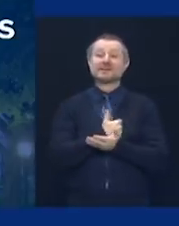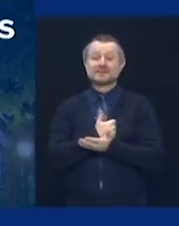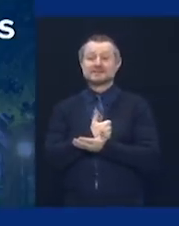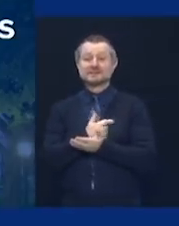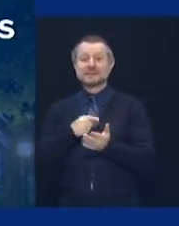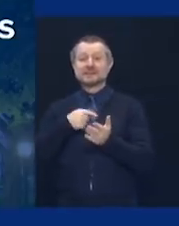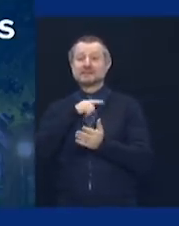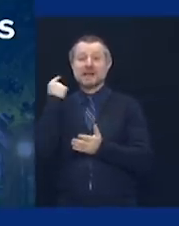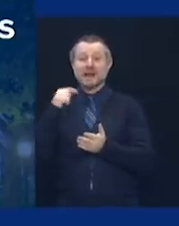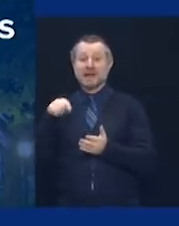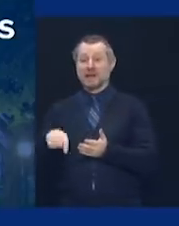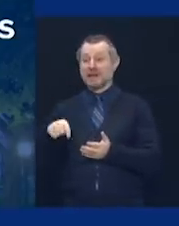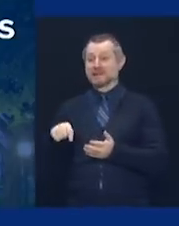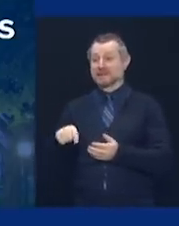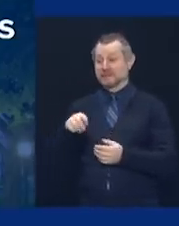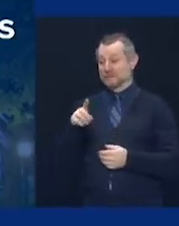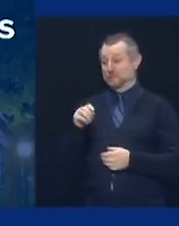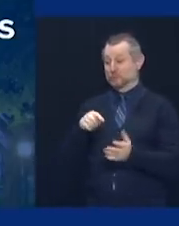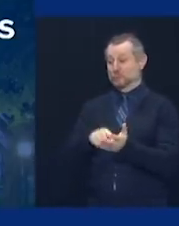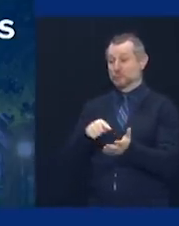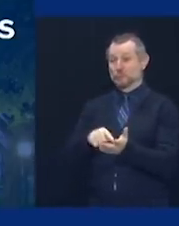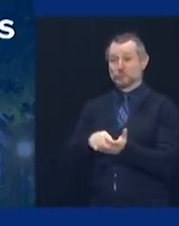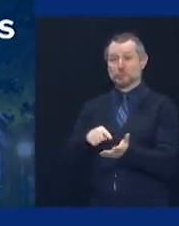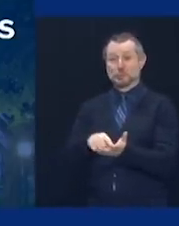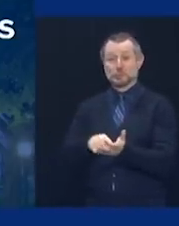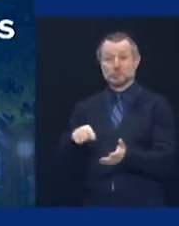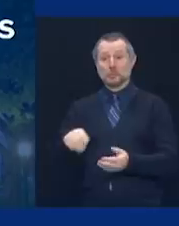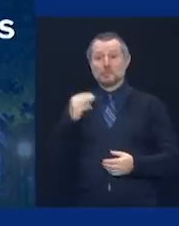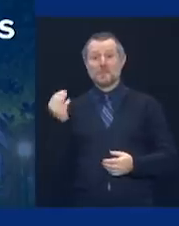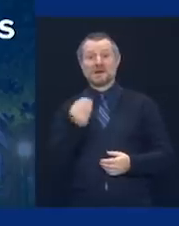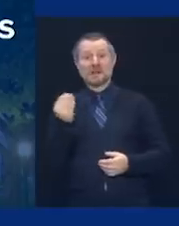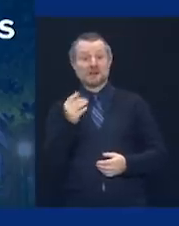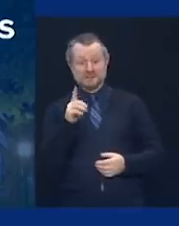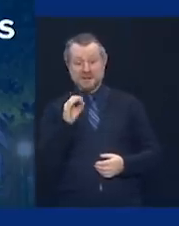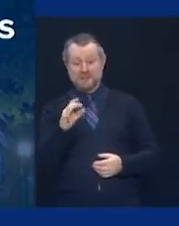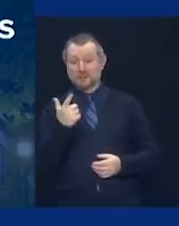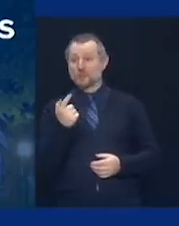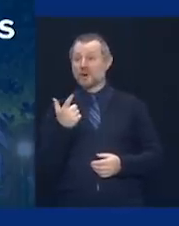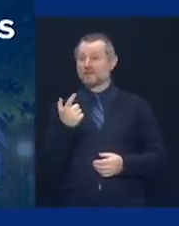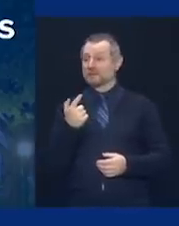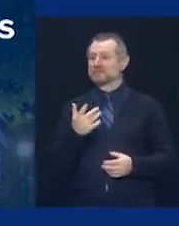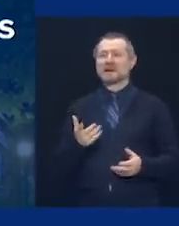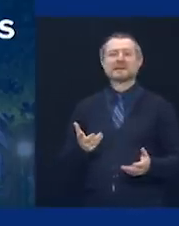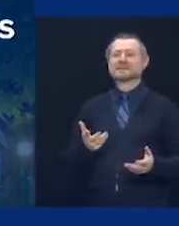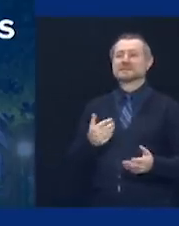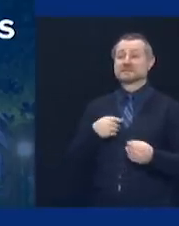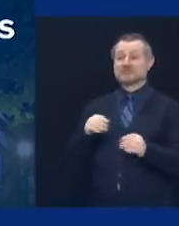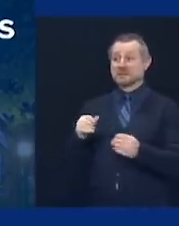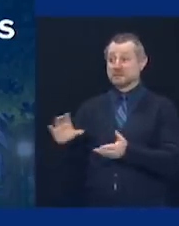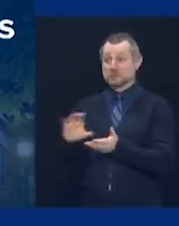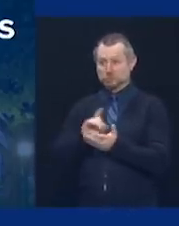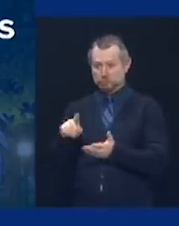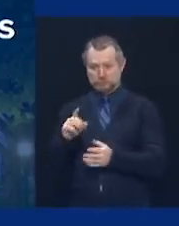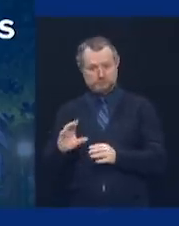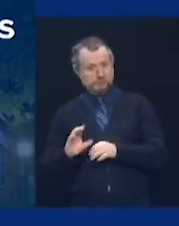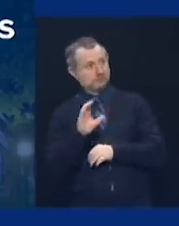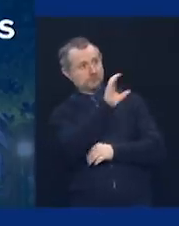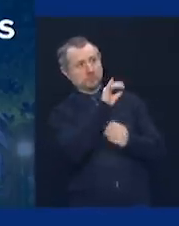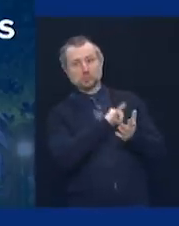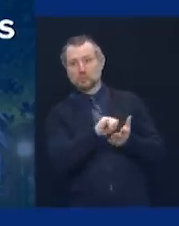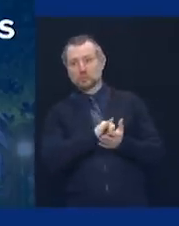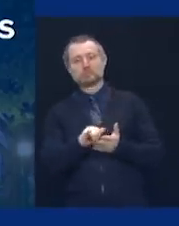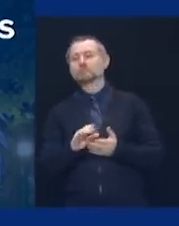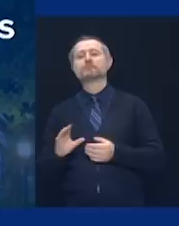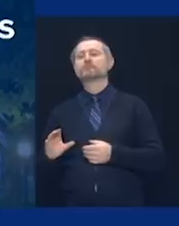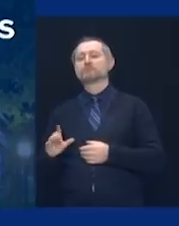on sales tax due on Monday, December 21st. Sales tax were due on the 21st. We're going